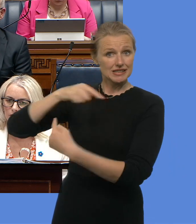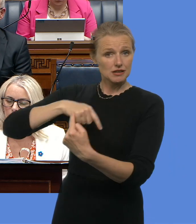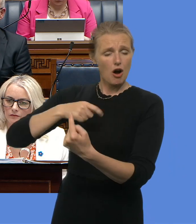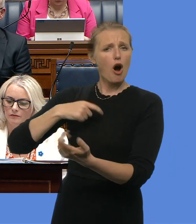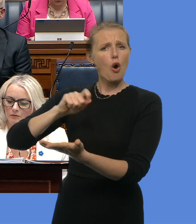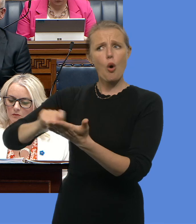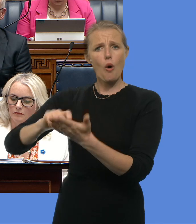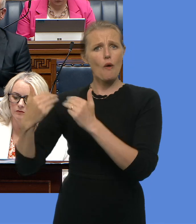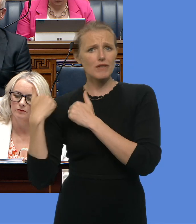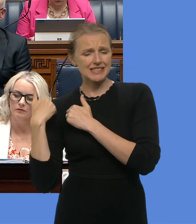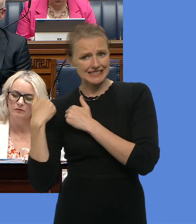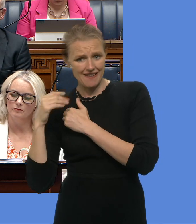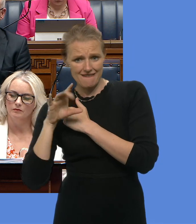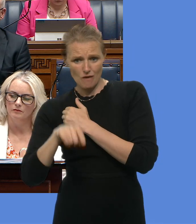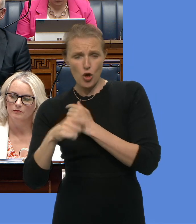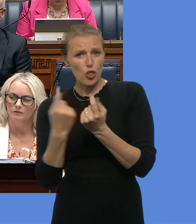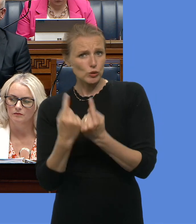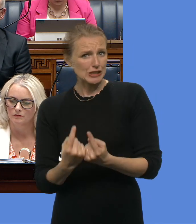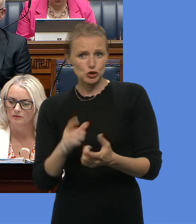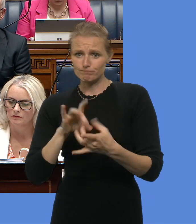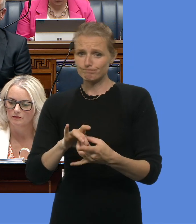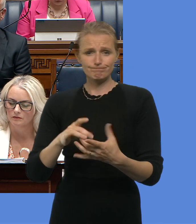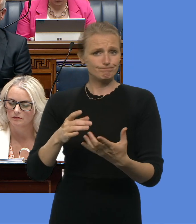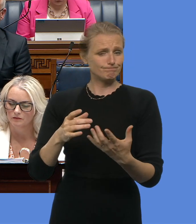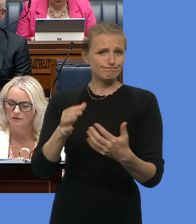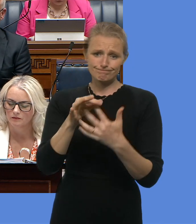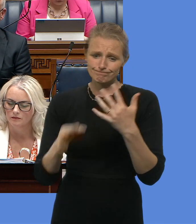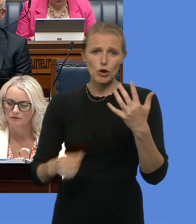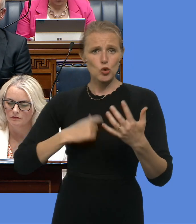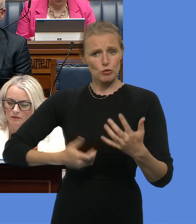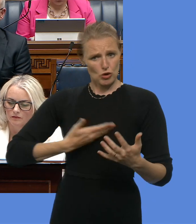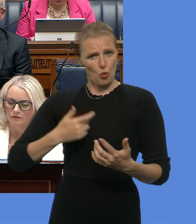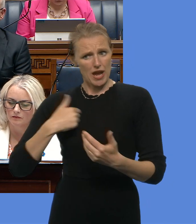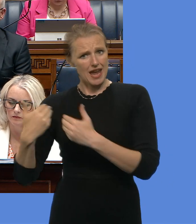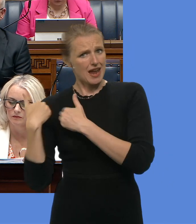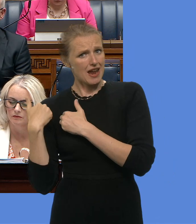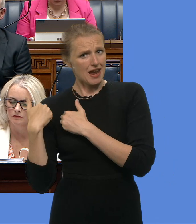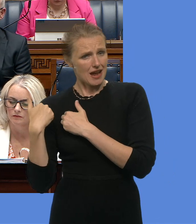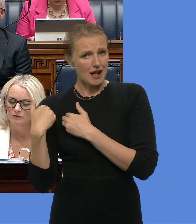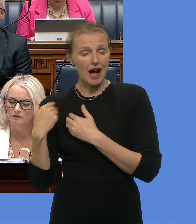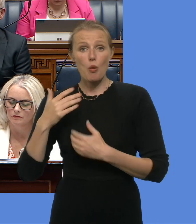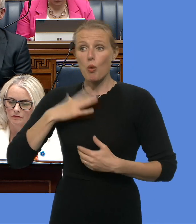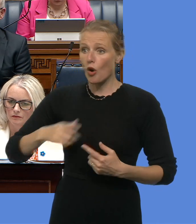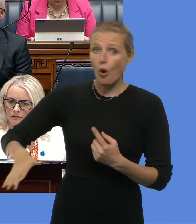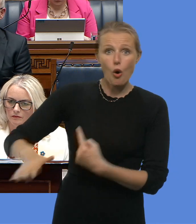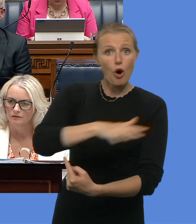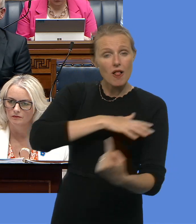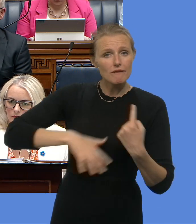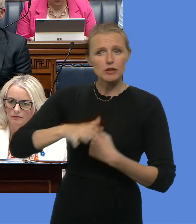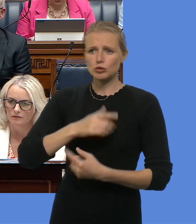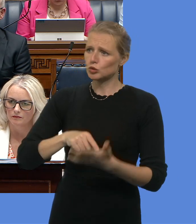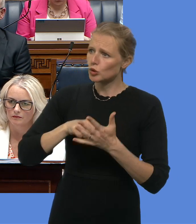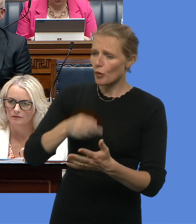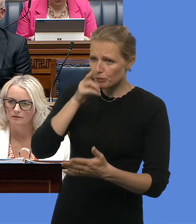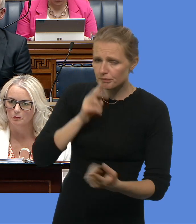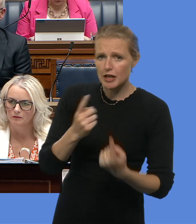has responsibility in relation to a number of those issues around those fundamental human rights, and I hope that we can all move to a space where we show that respect